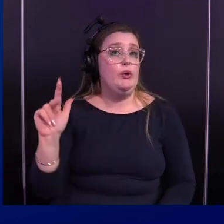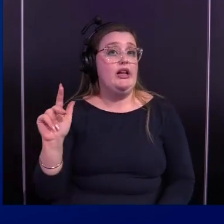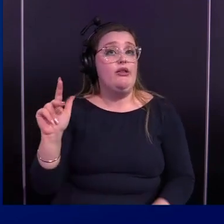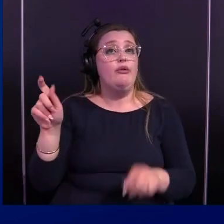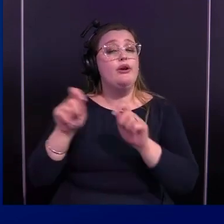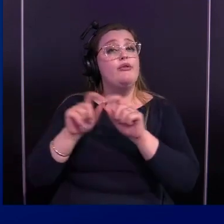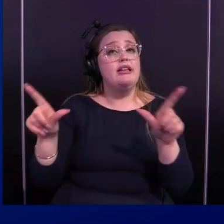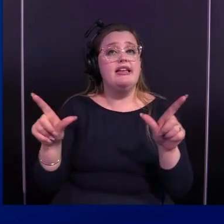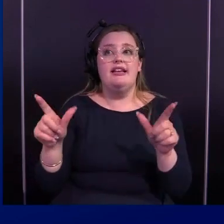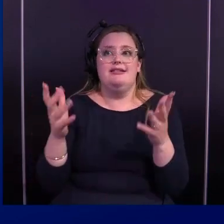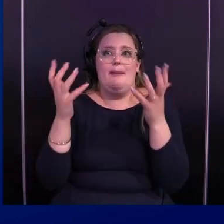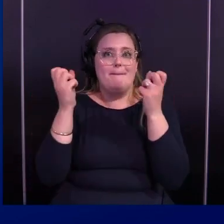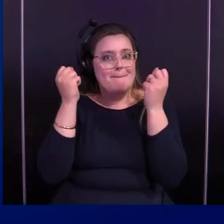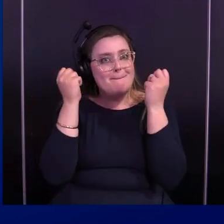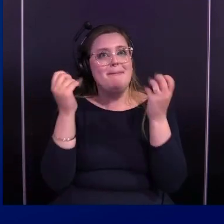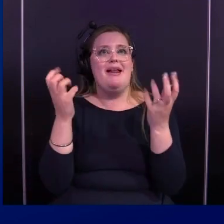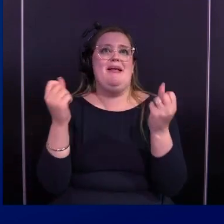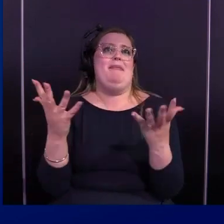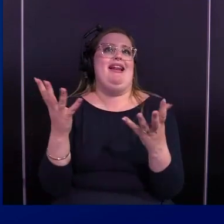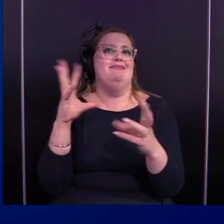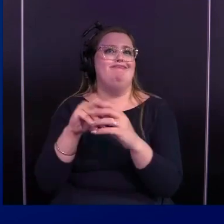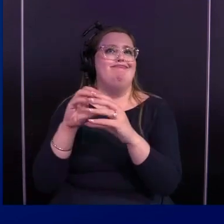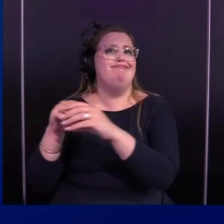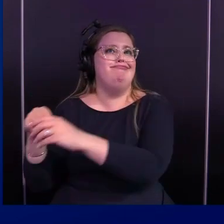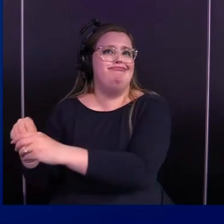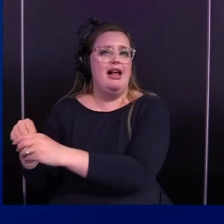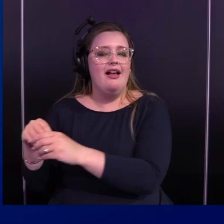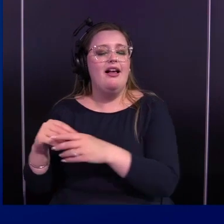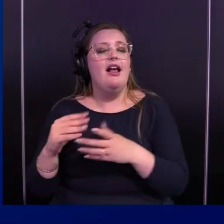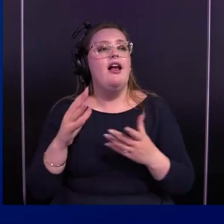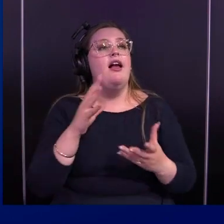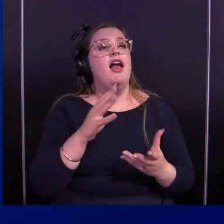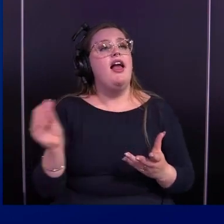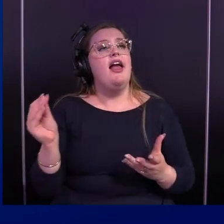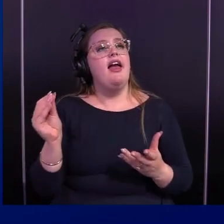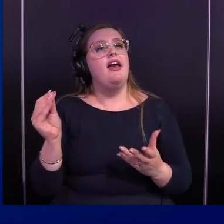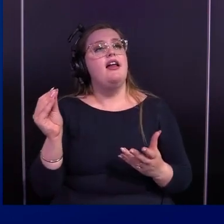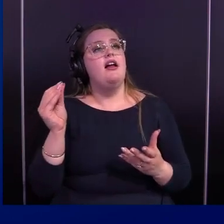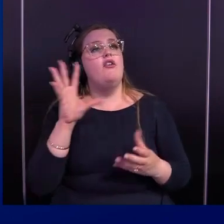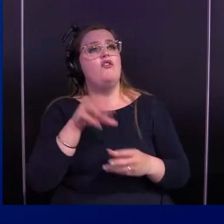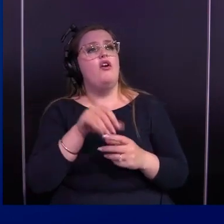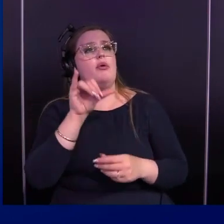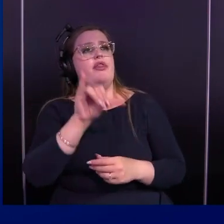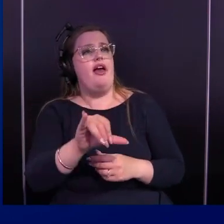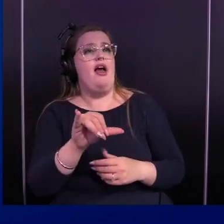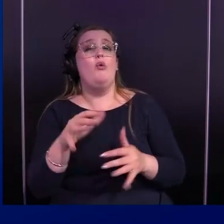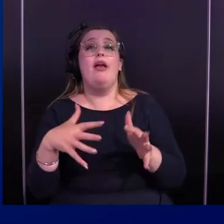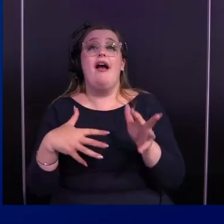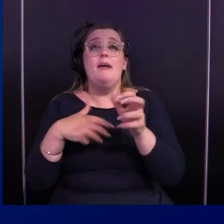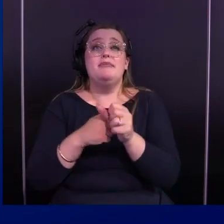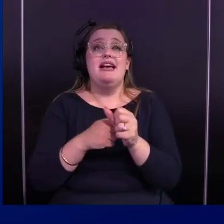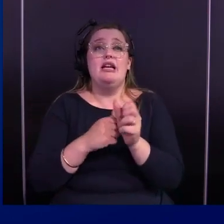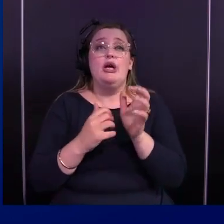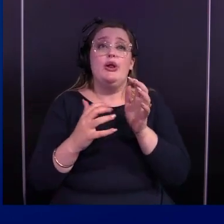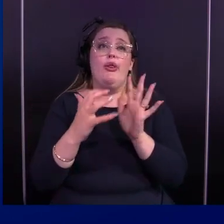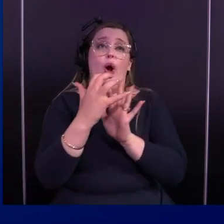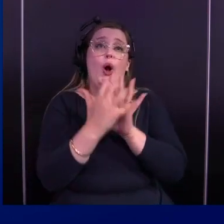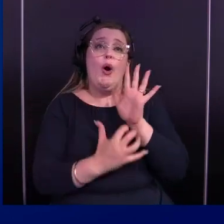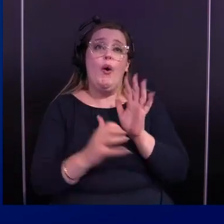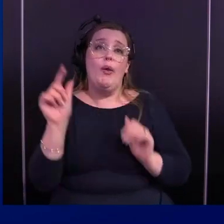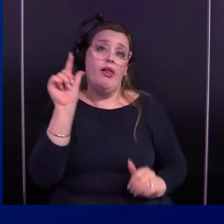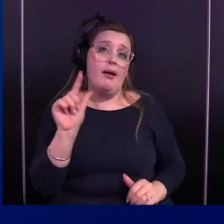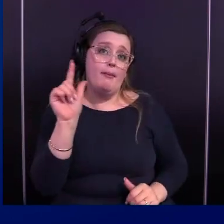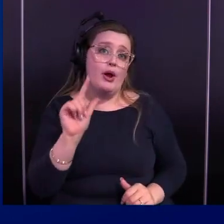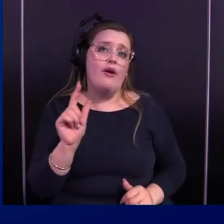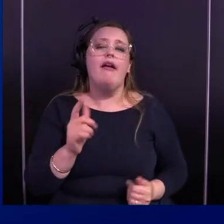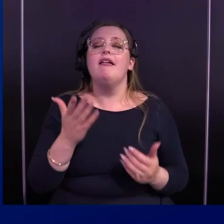lot of that stuff out there. And then after, as a part of that, we did some updates to the code library. Some things that you might be